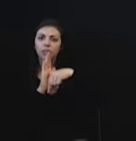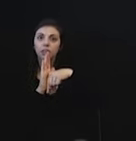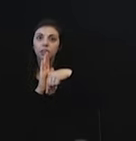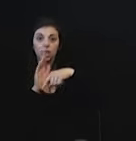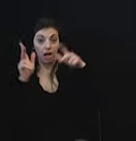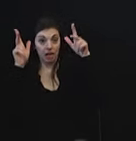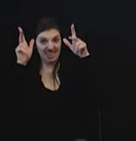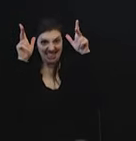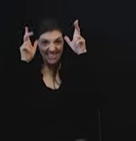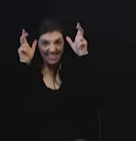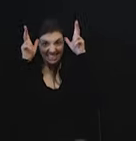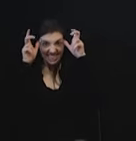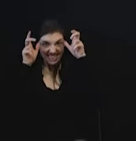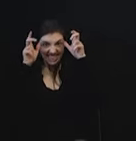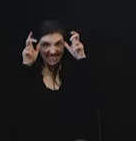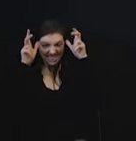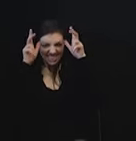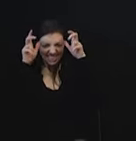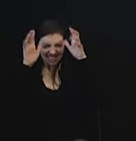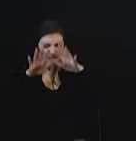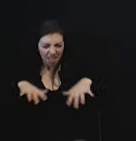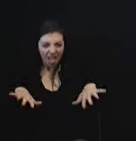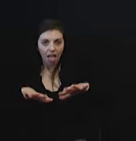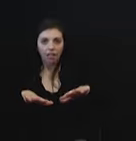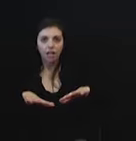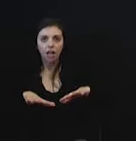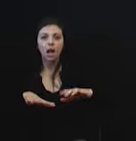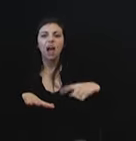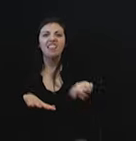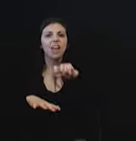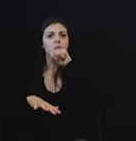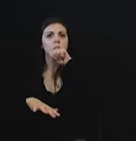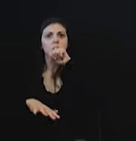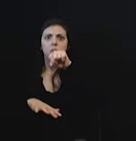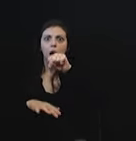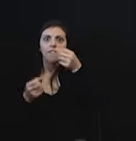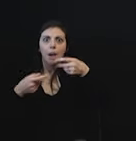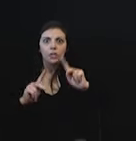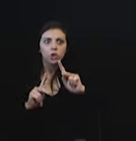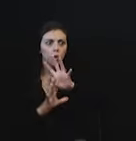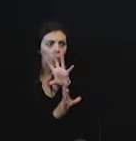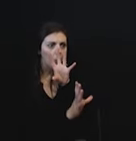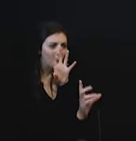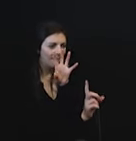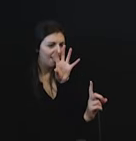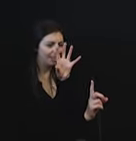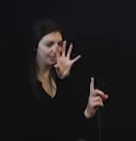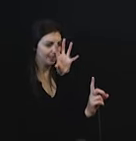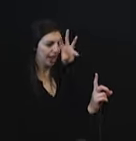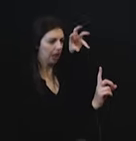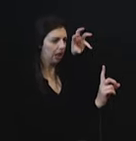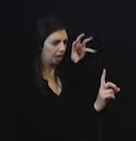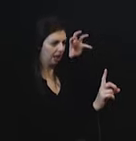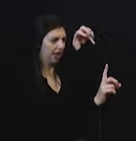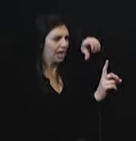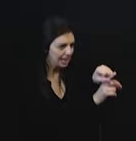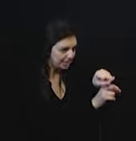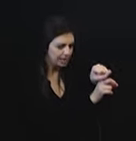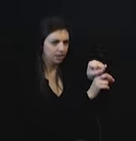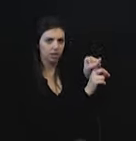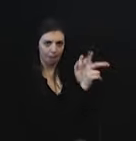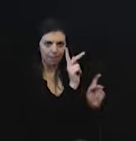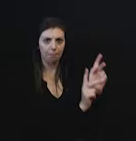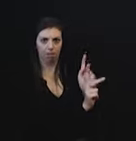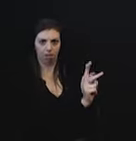Demons, associates of the adversary, love the opportunity to inhabit people. Why do they love that